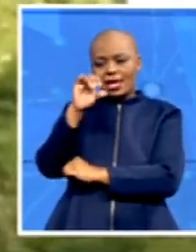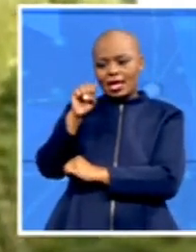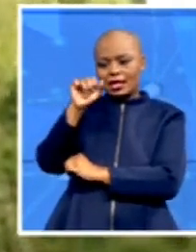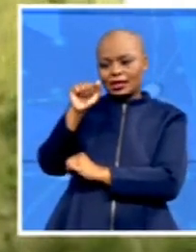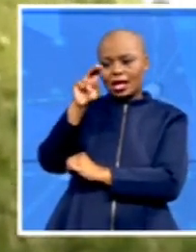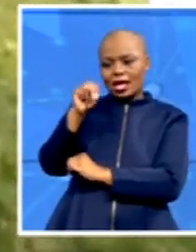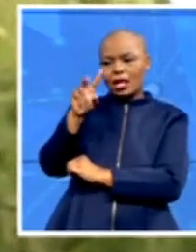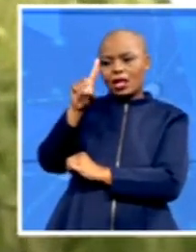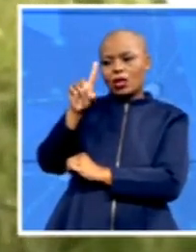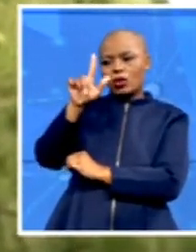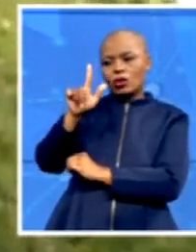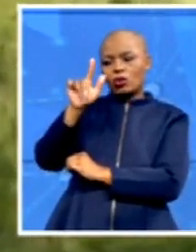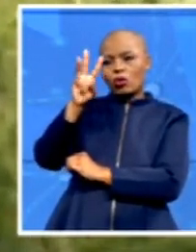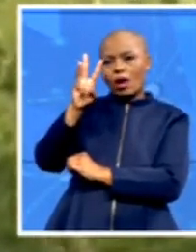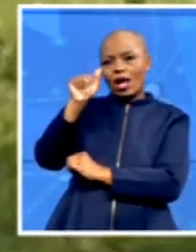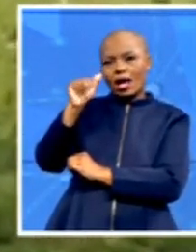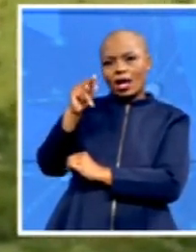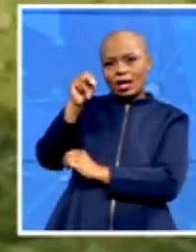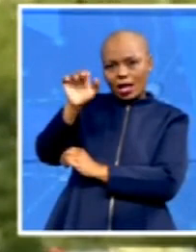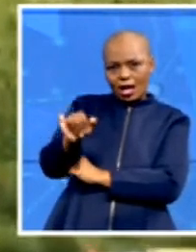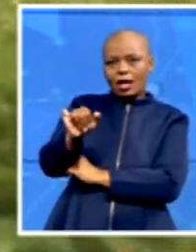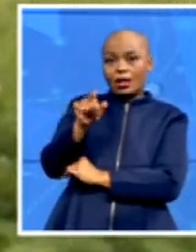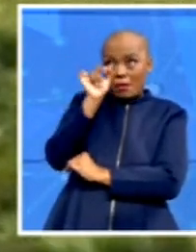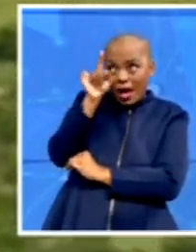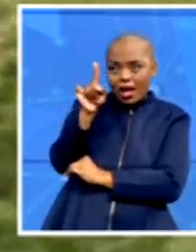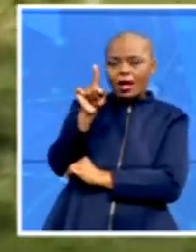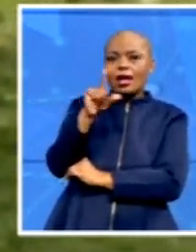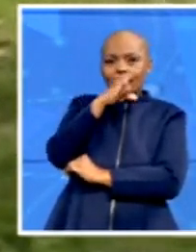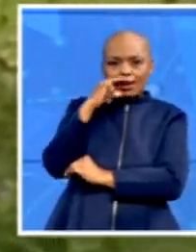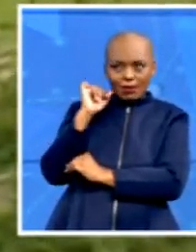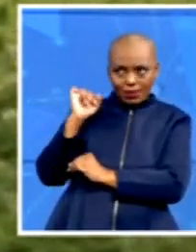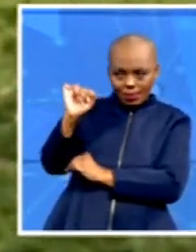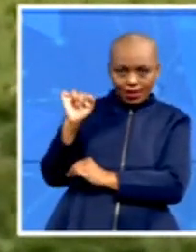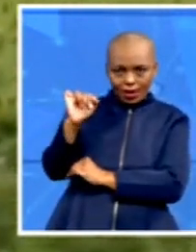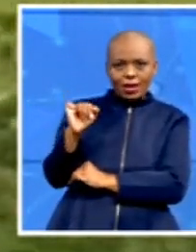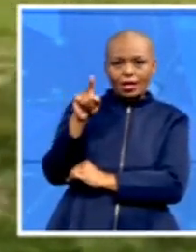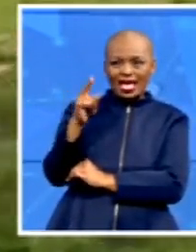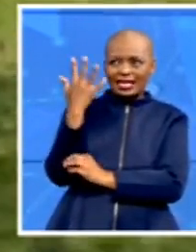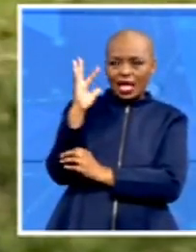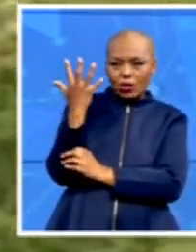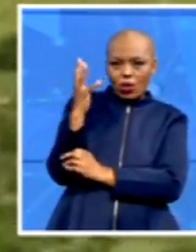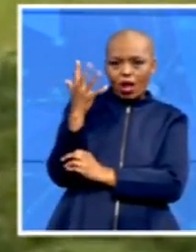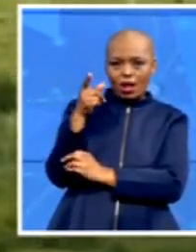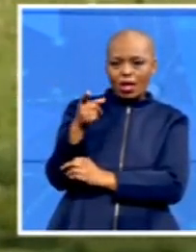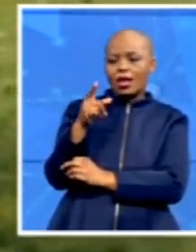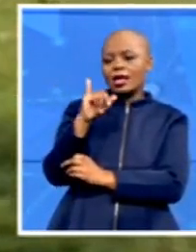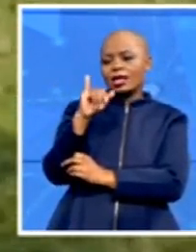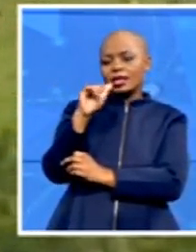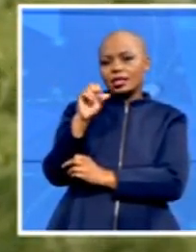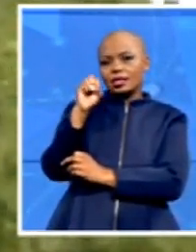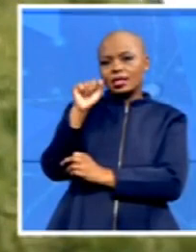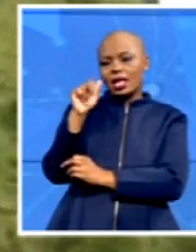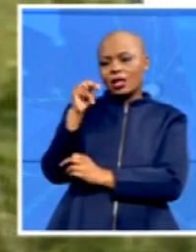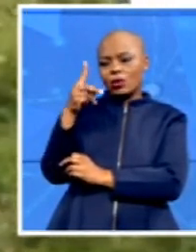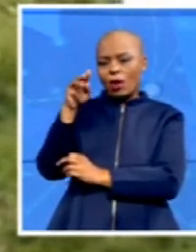Faso is showing you. It was called iSandlwana. Oba Umdleche was telling me offline this was called iSandlwana because it looks like